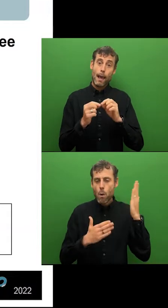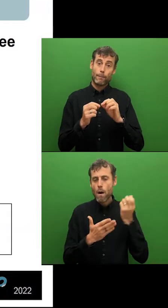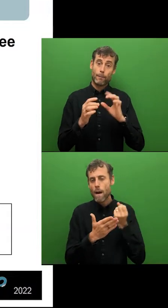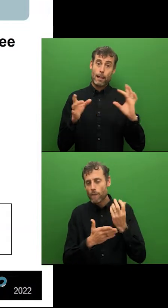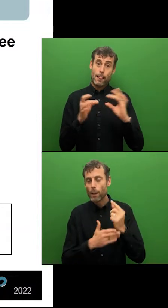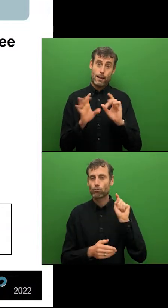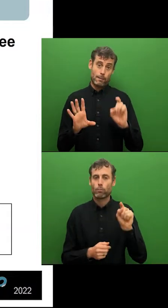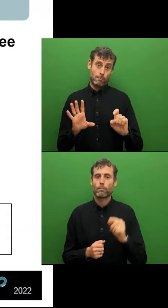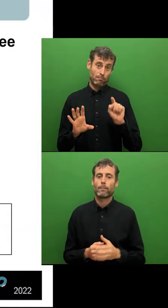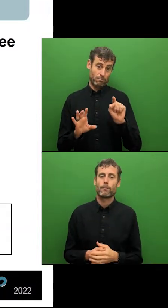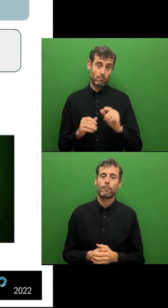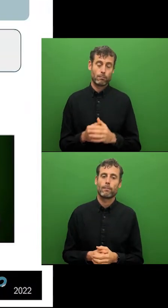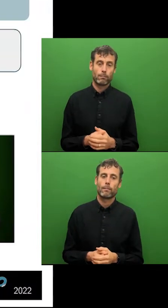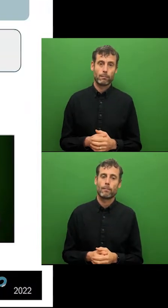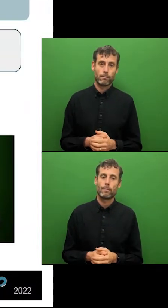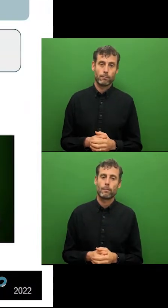website.